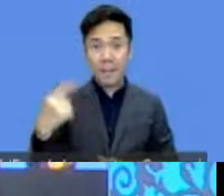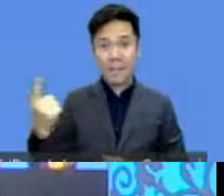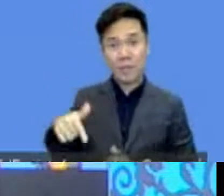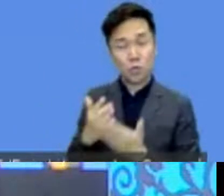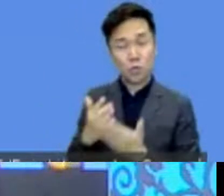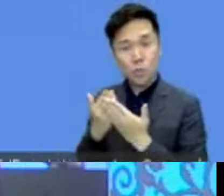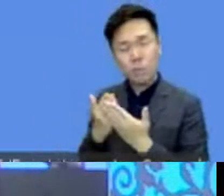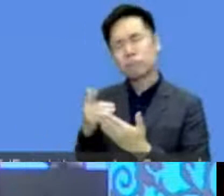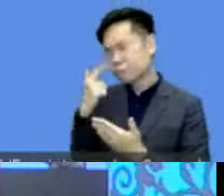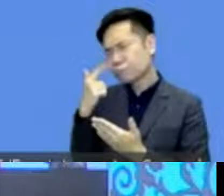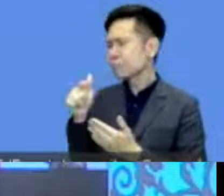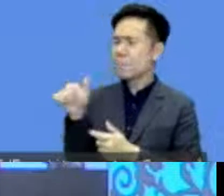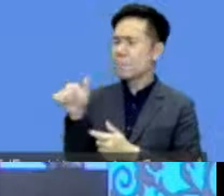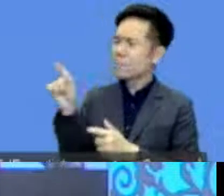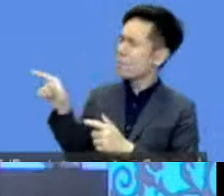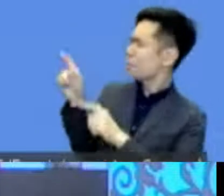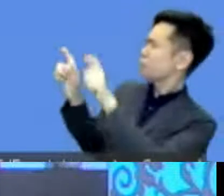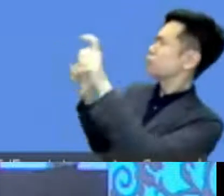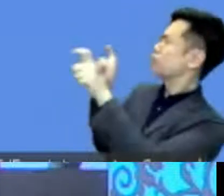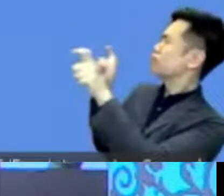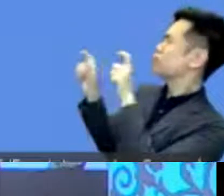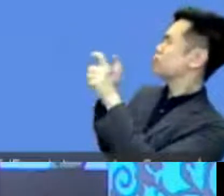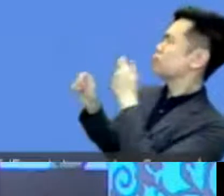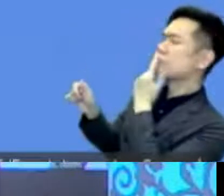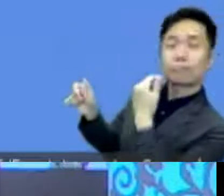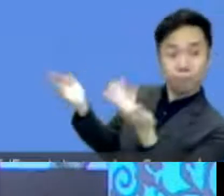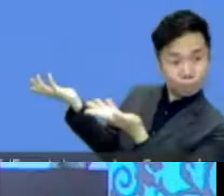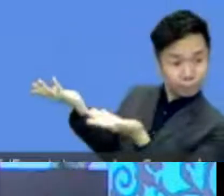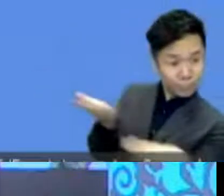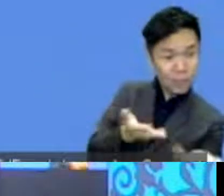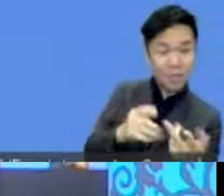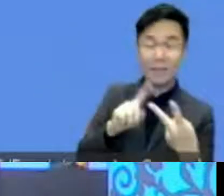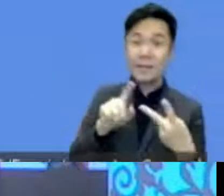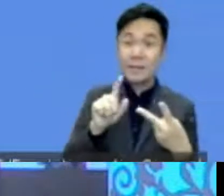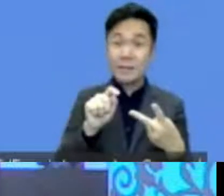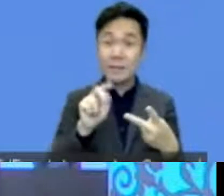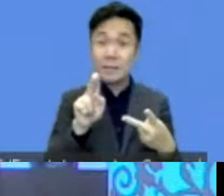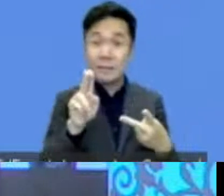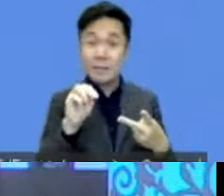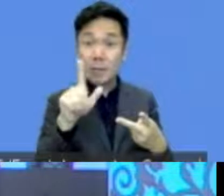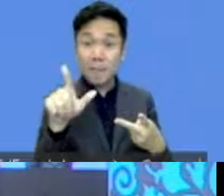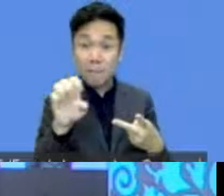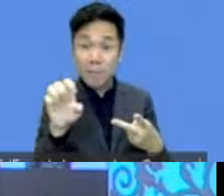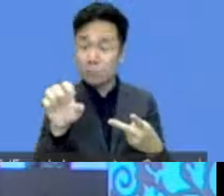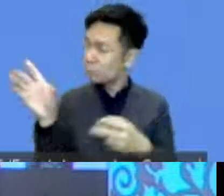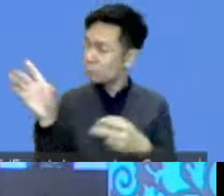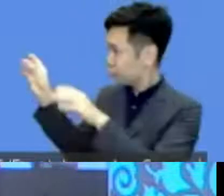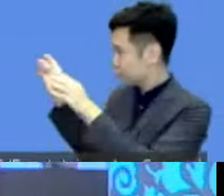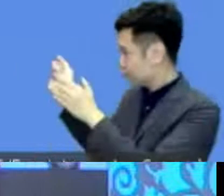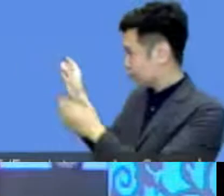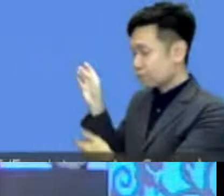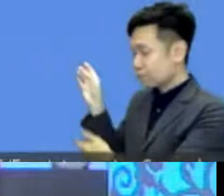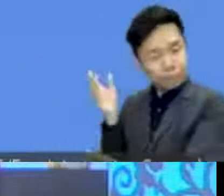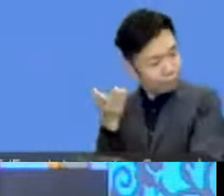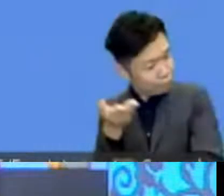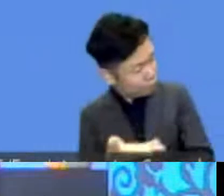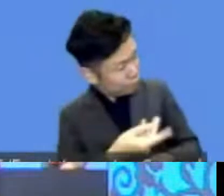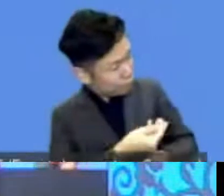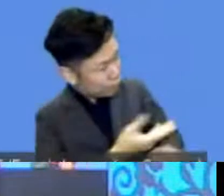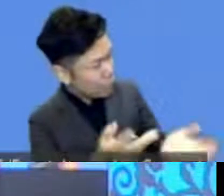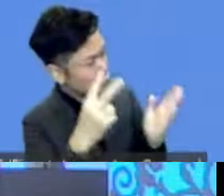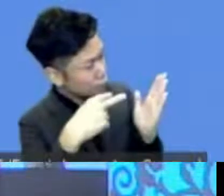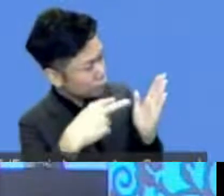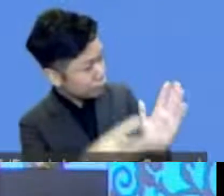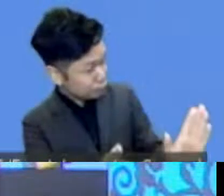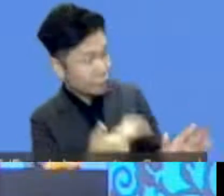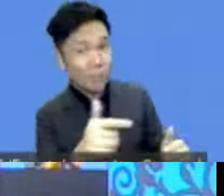we could borrow. Tumble Book Library was fantastic because they lifted the passwords and all we had to do